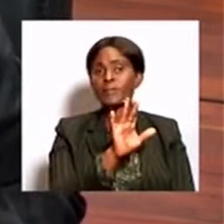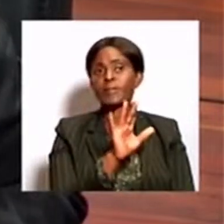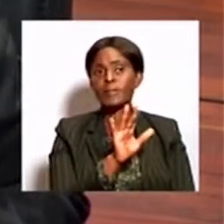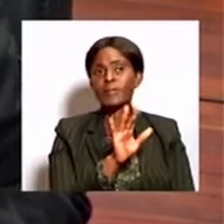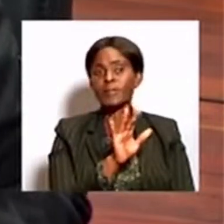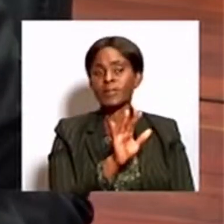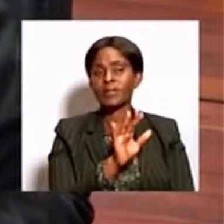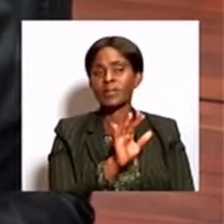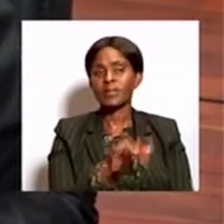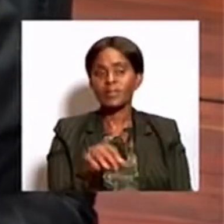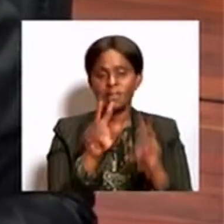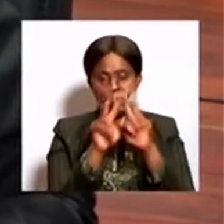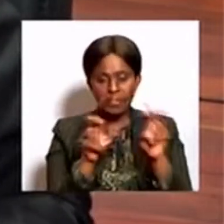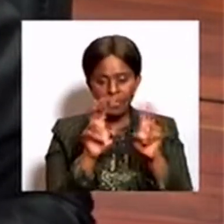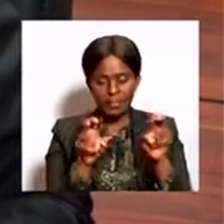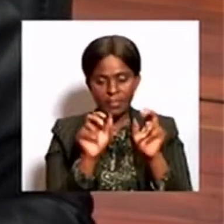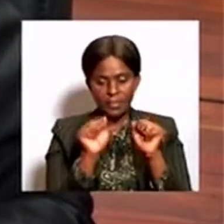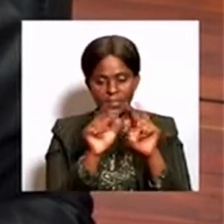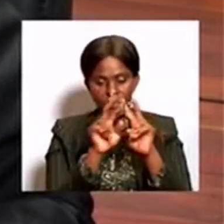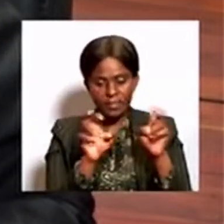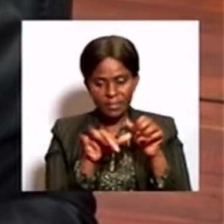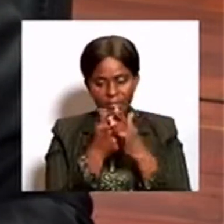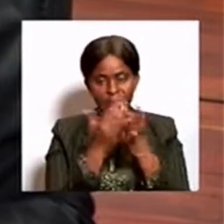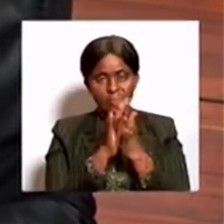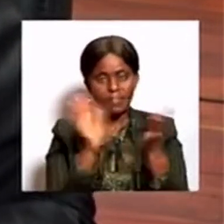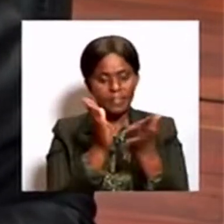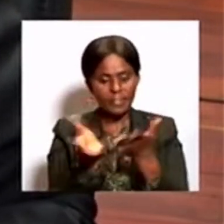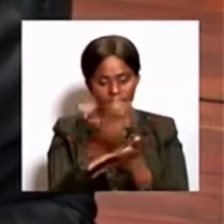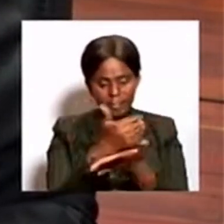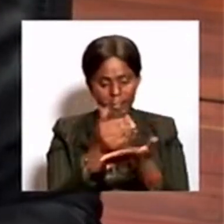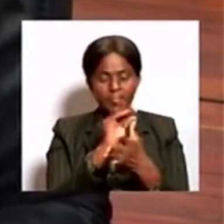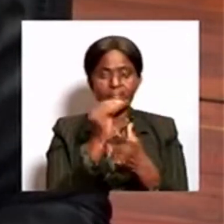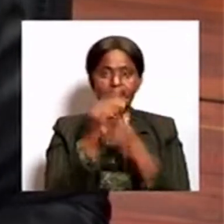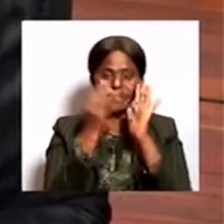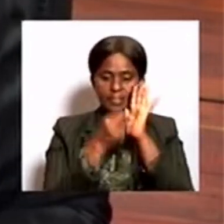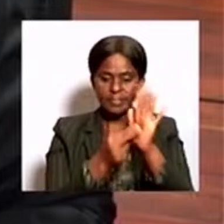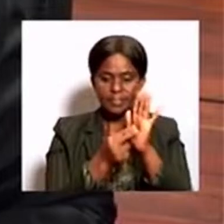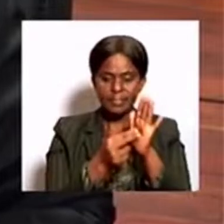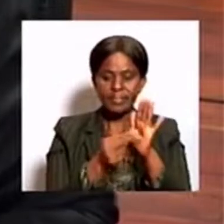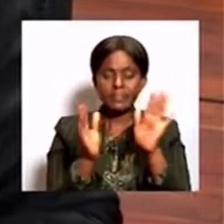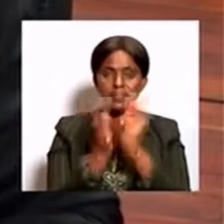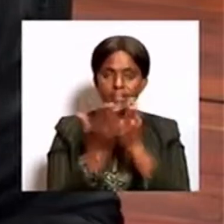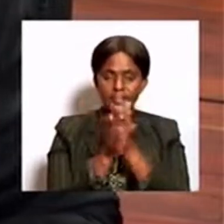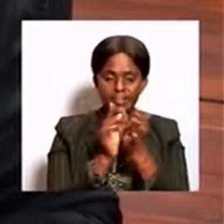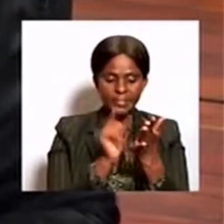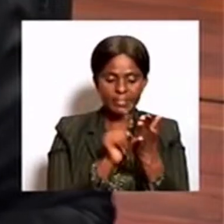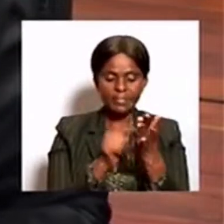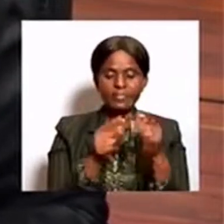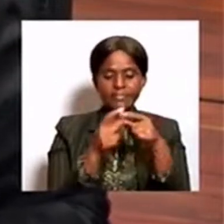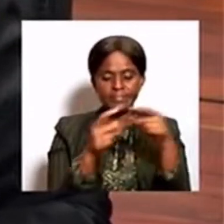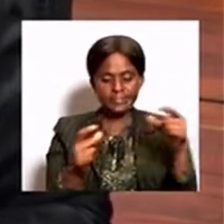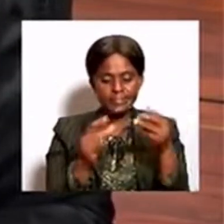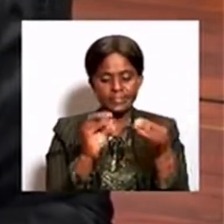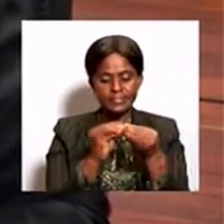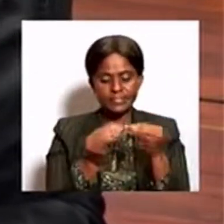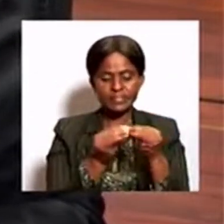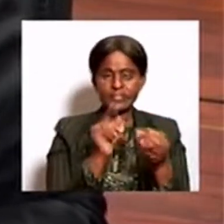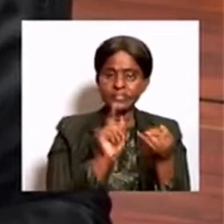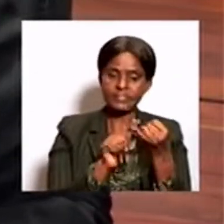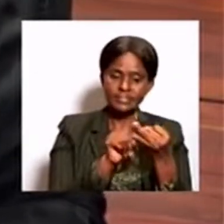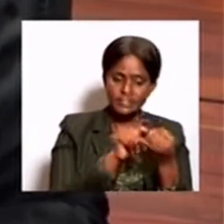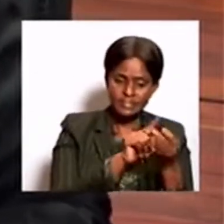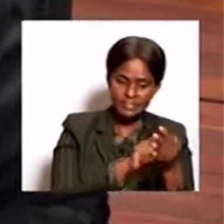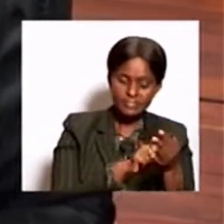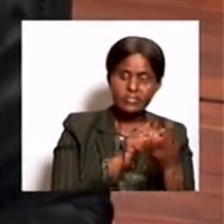You check. He would check how much has been collected. He would indicate that book at receipt number so to so, so